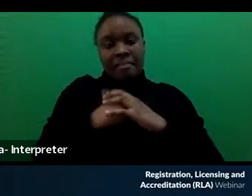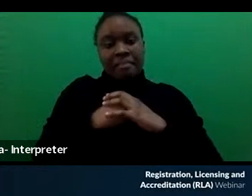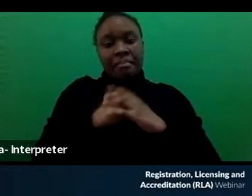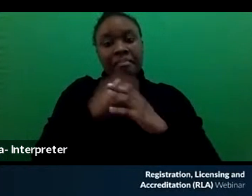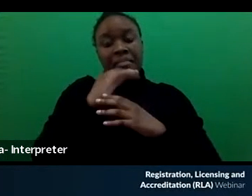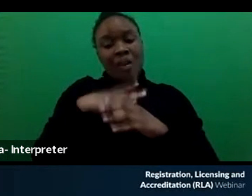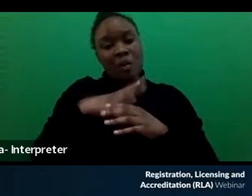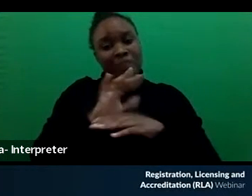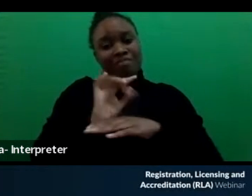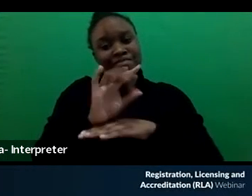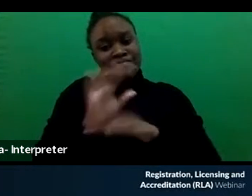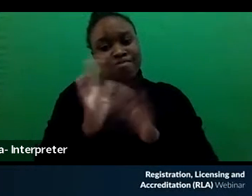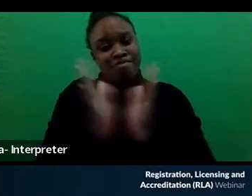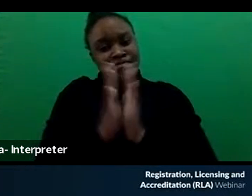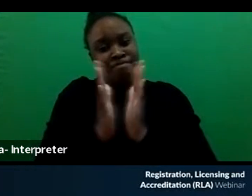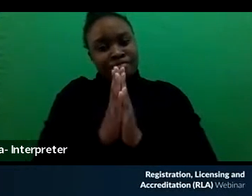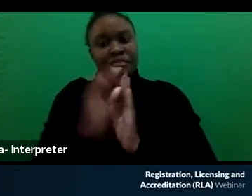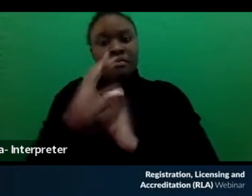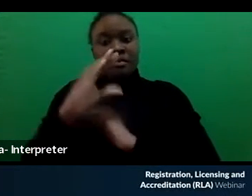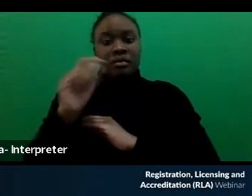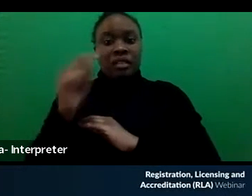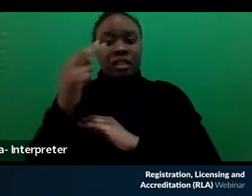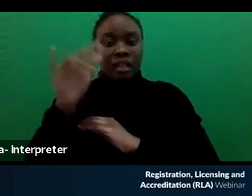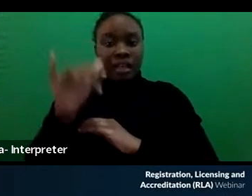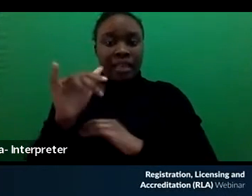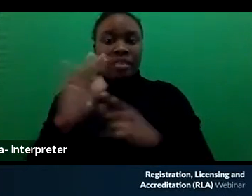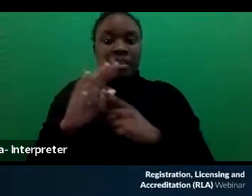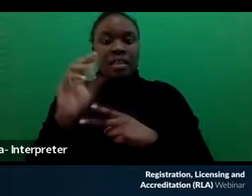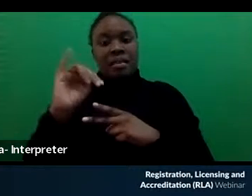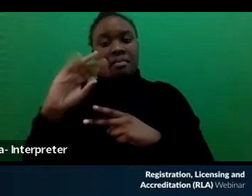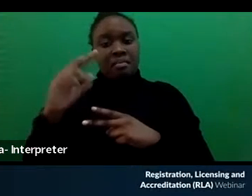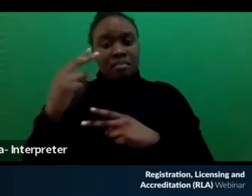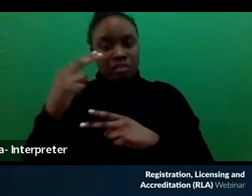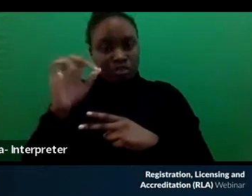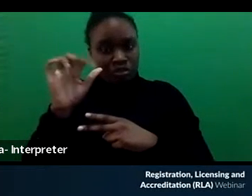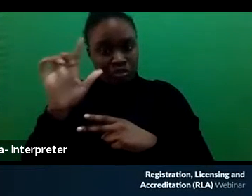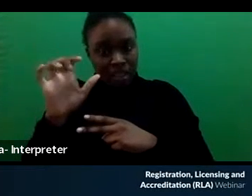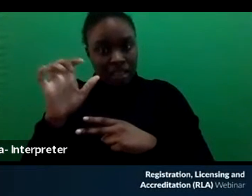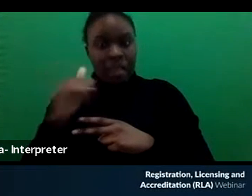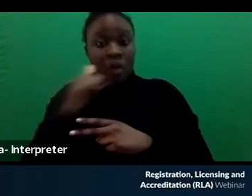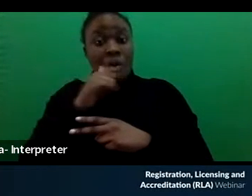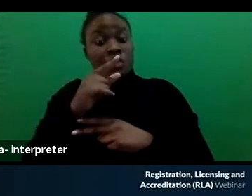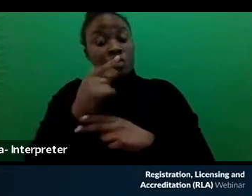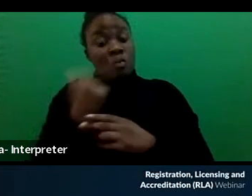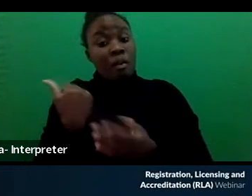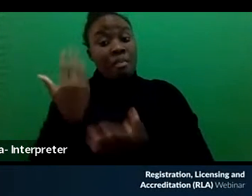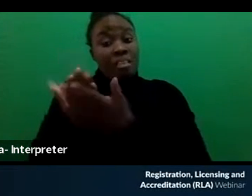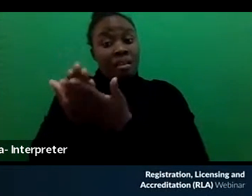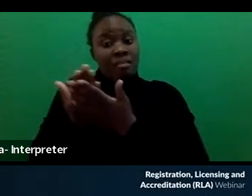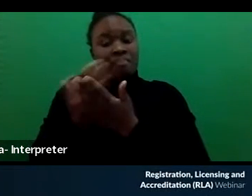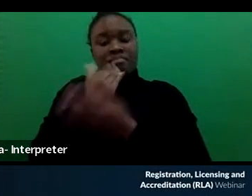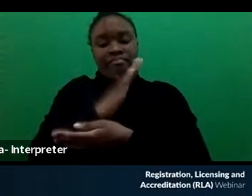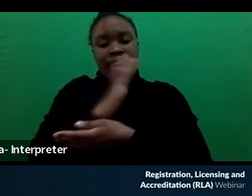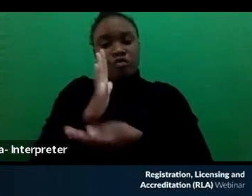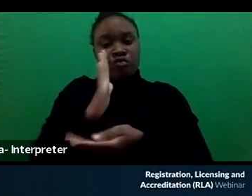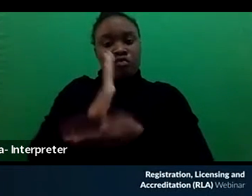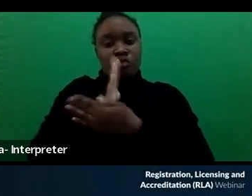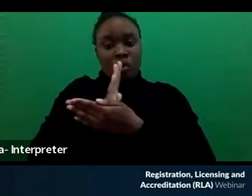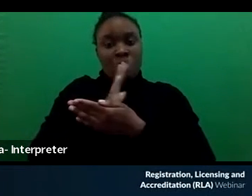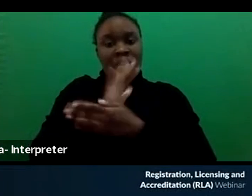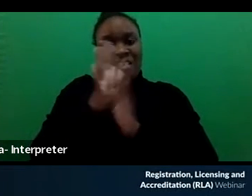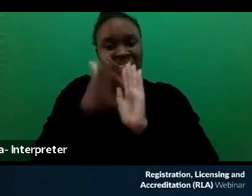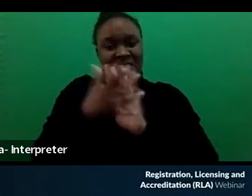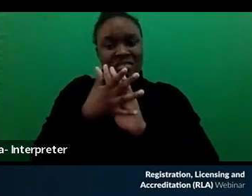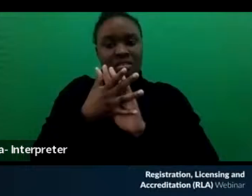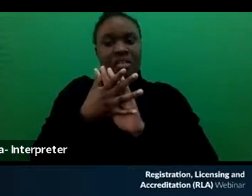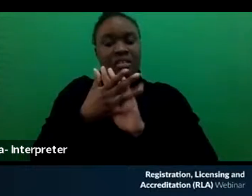urge Kathy, Michelle, to say when you are applying, make sure that the onboarding letter